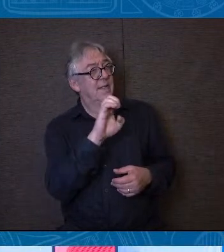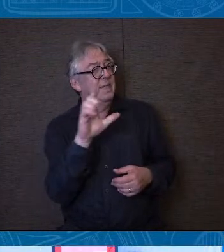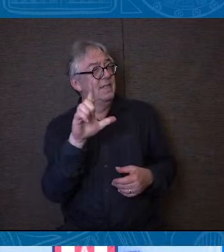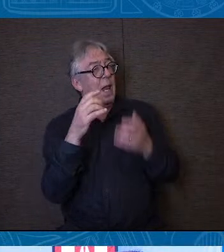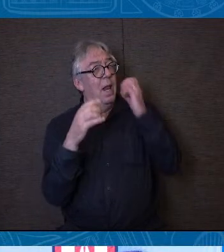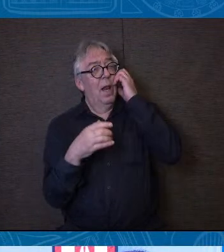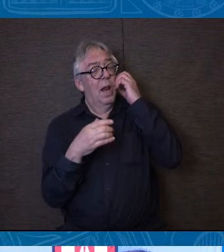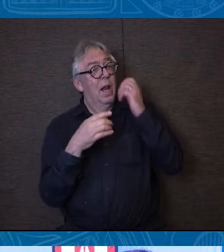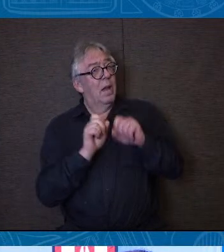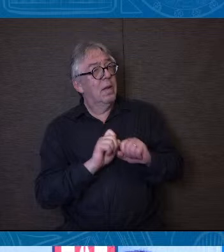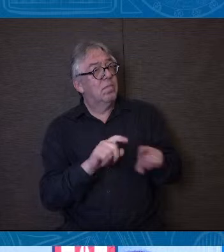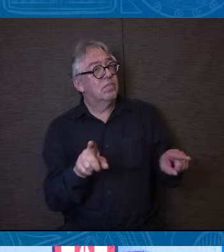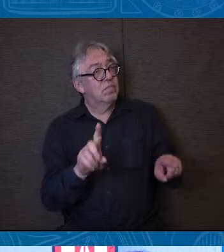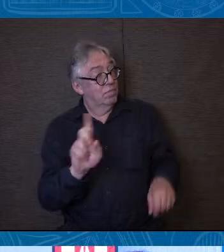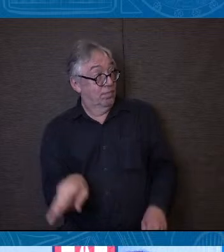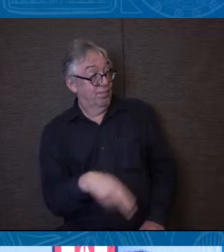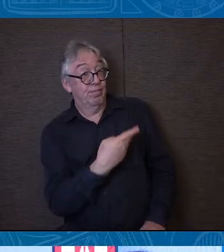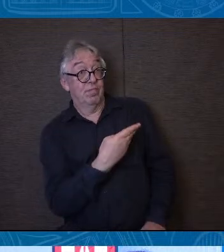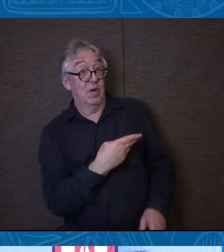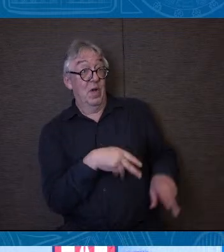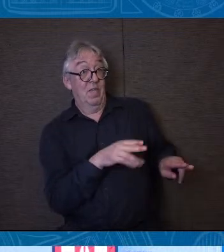The voice maybe.